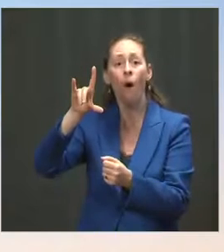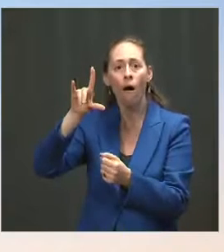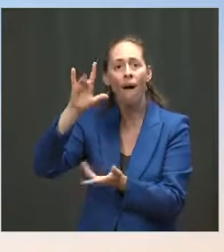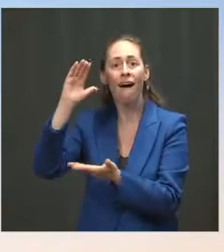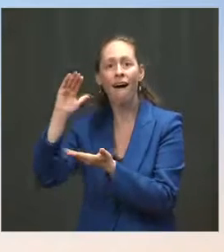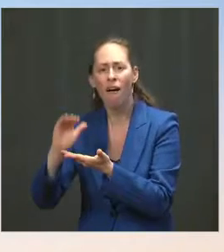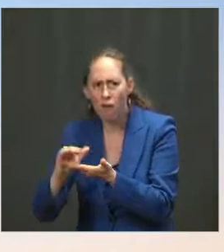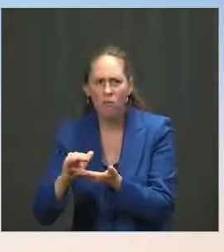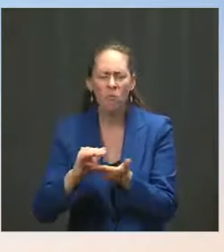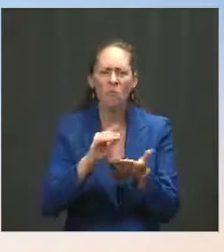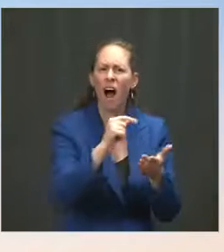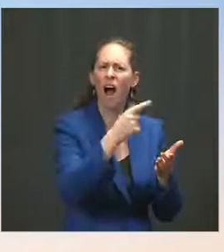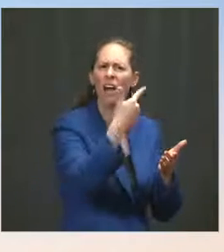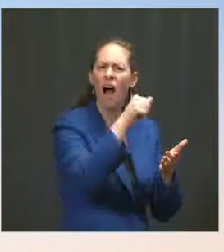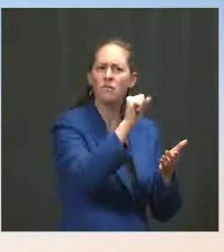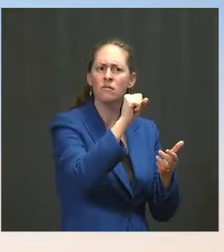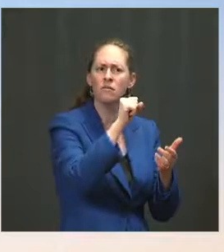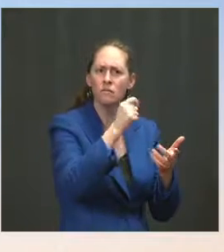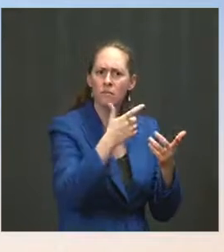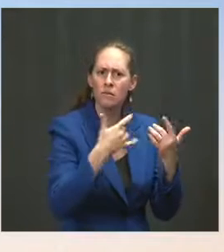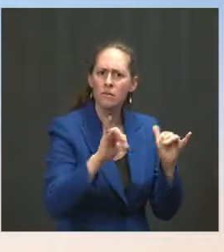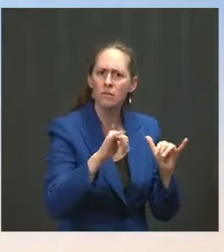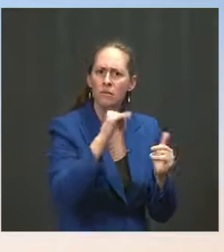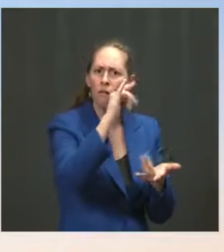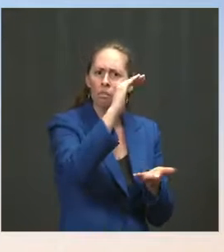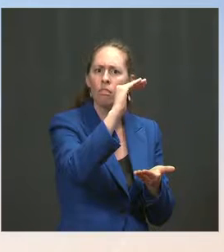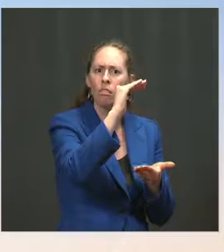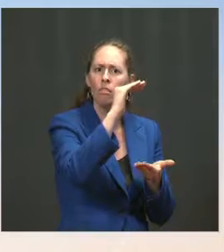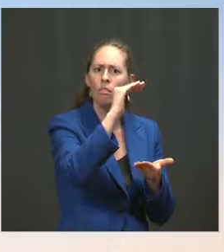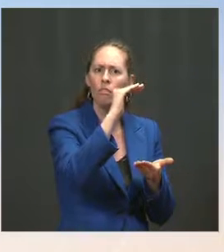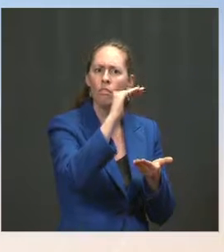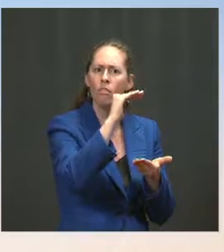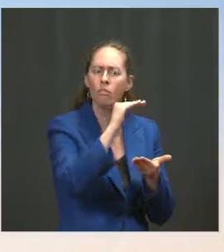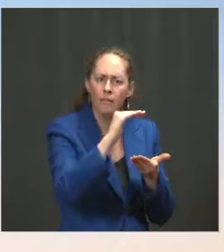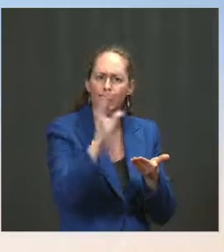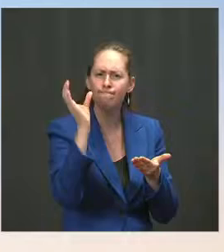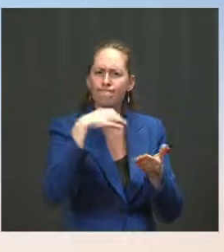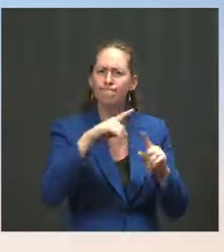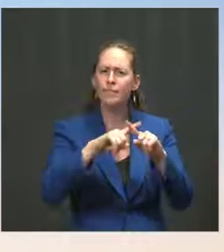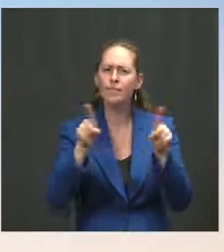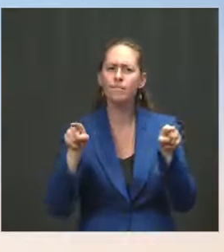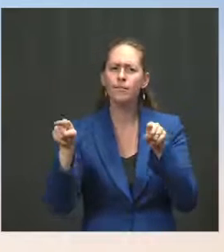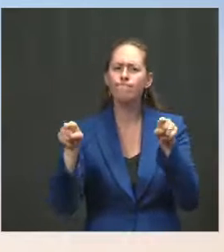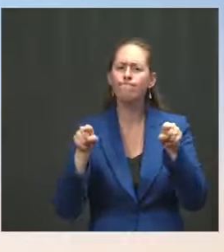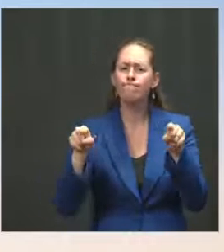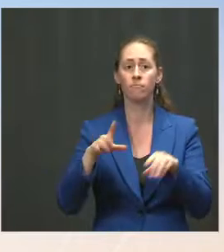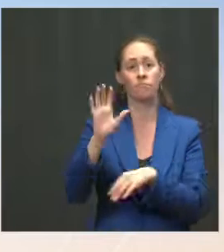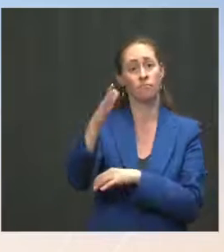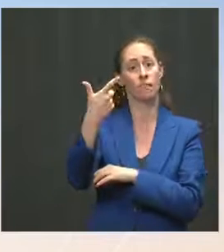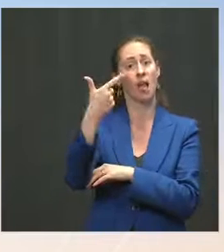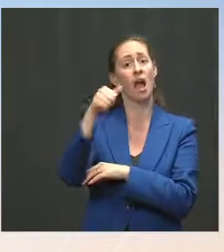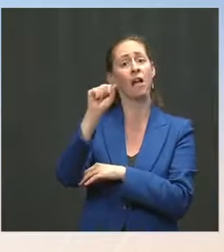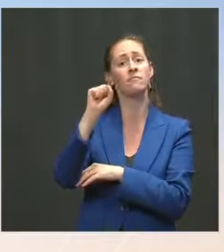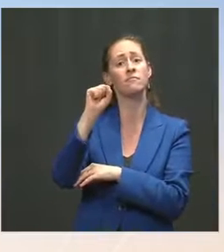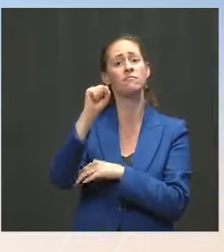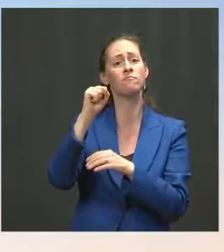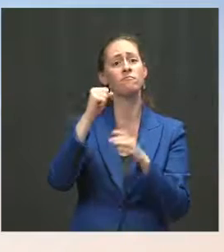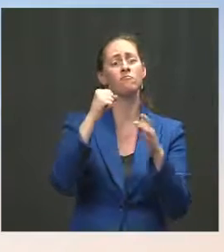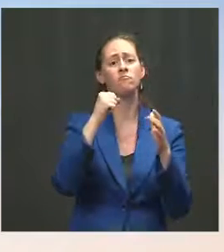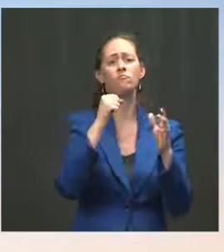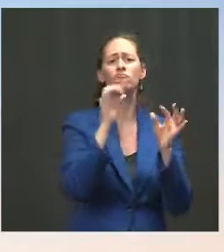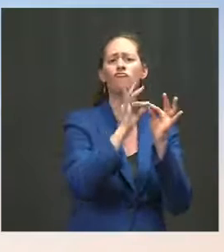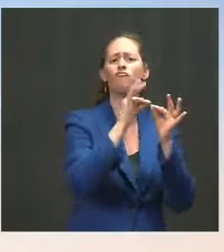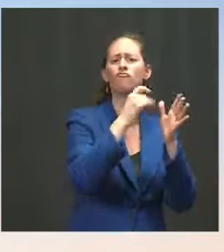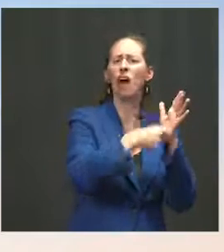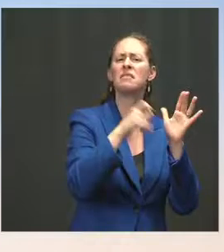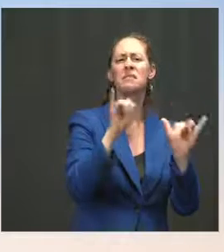longer time to come down. Now, gas prices are still aligned with where they were back in 2018, but we know this is going to be, and they